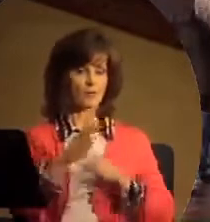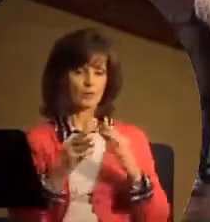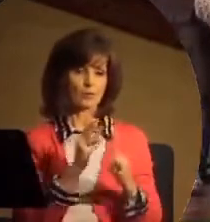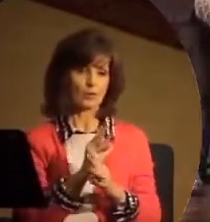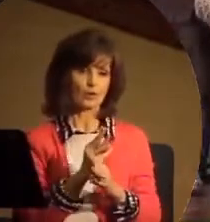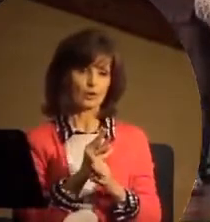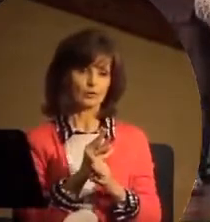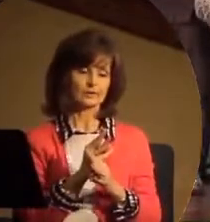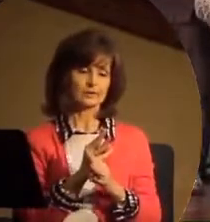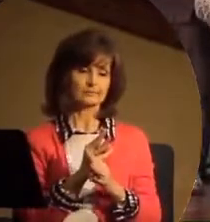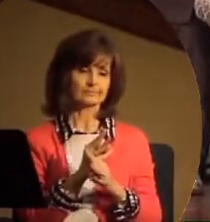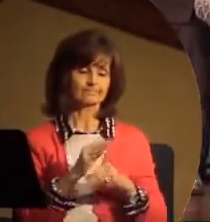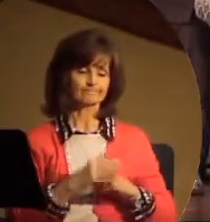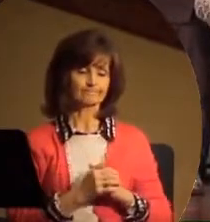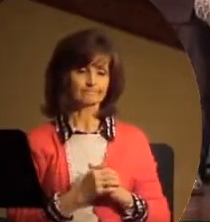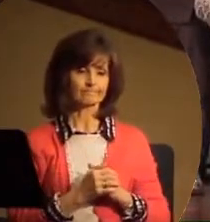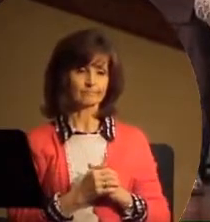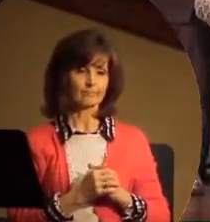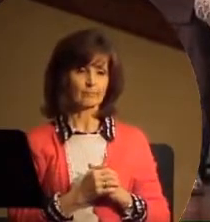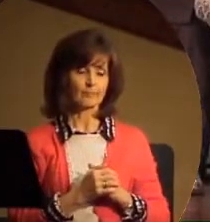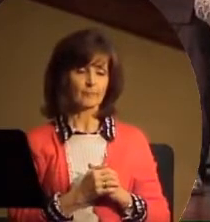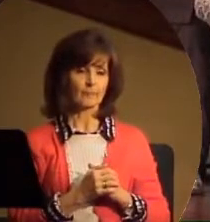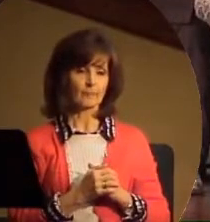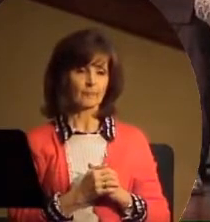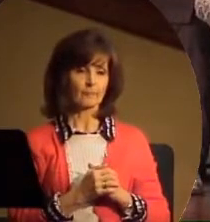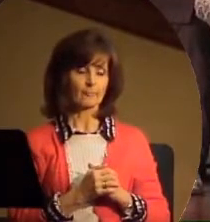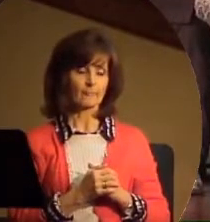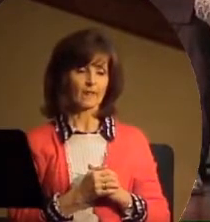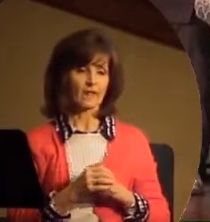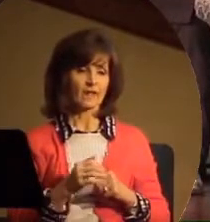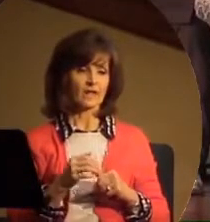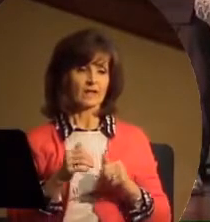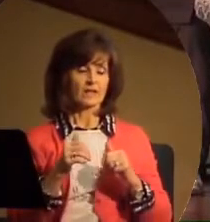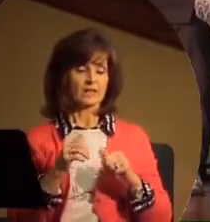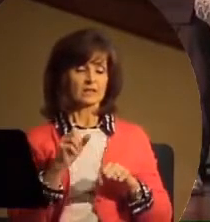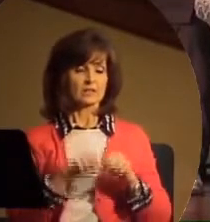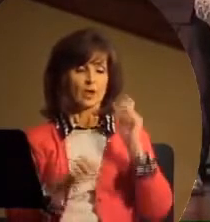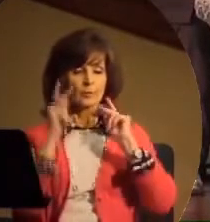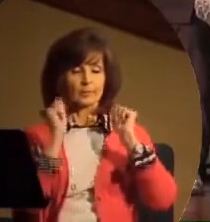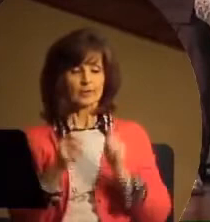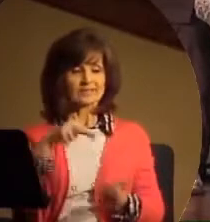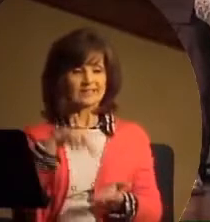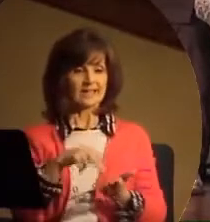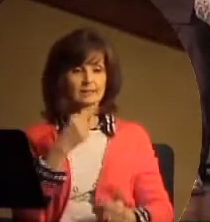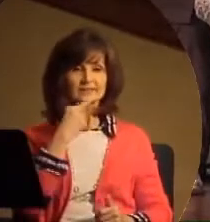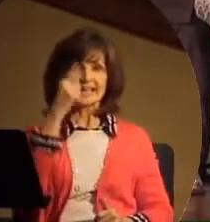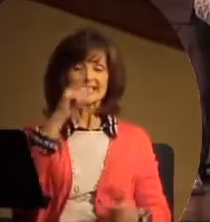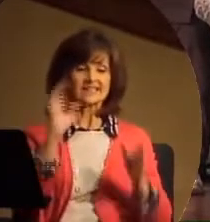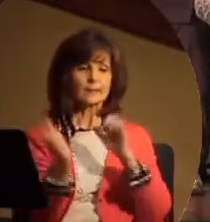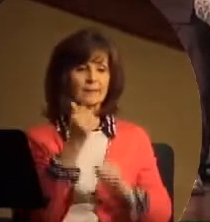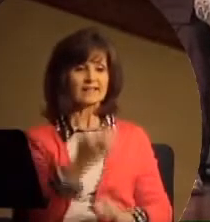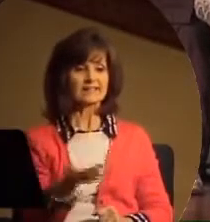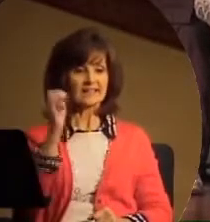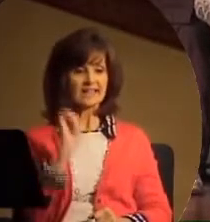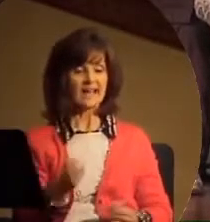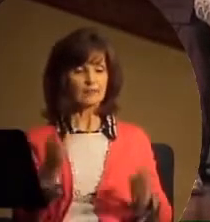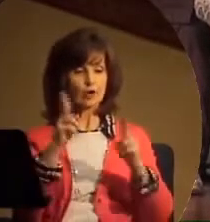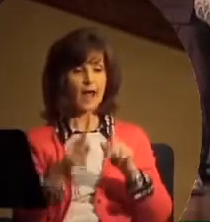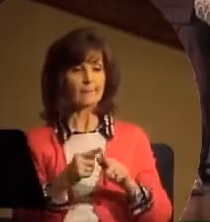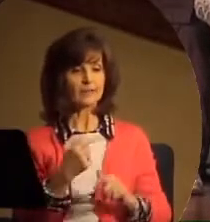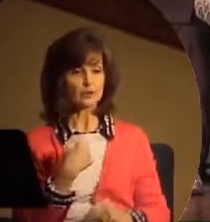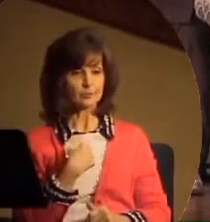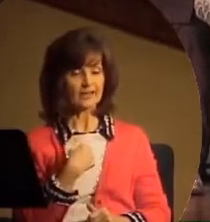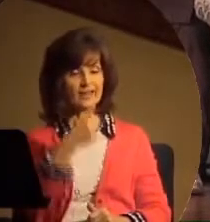so that Ryland could stand up here over a while ago and say, he's the best thing that's ever happened to me. I'm just trying to say, God is